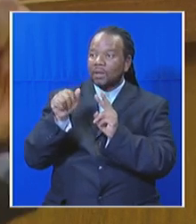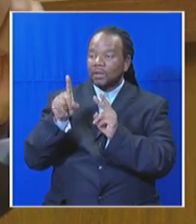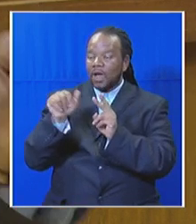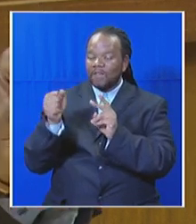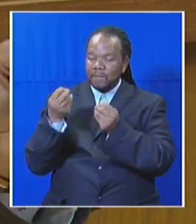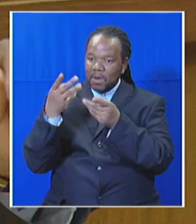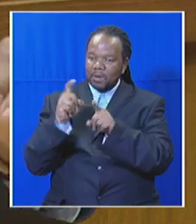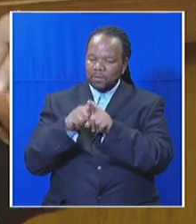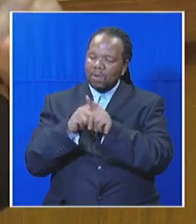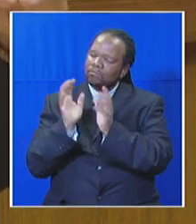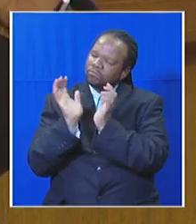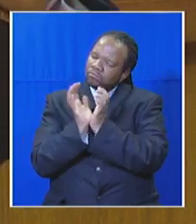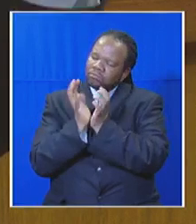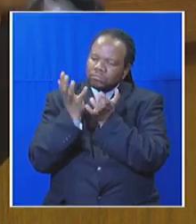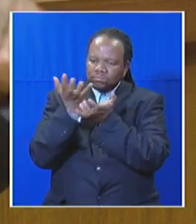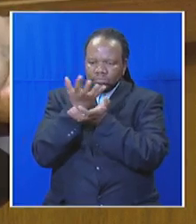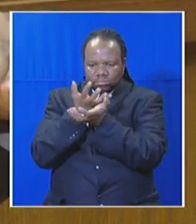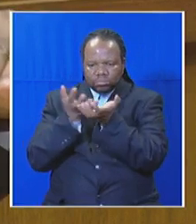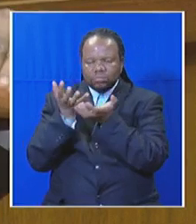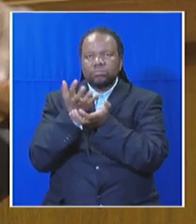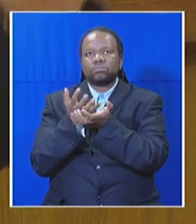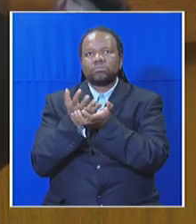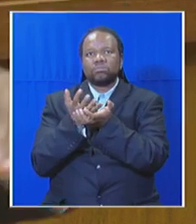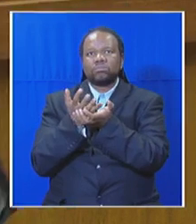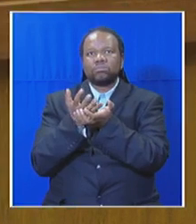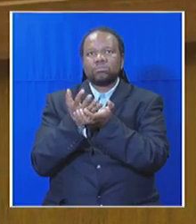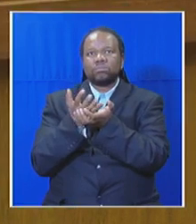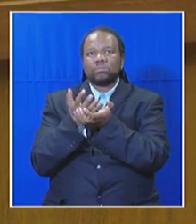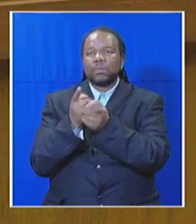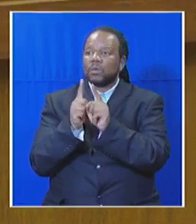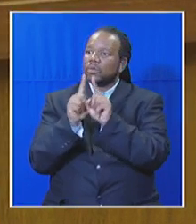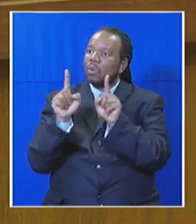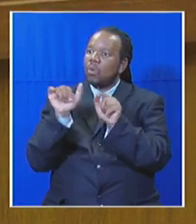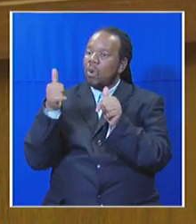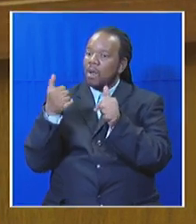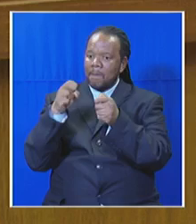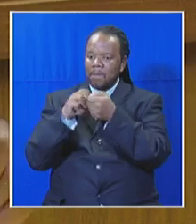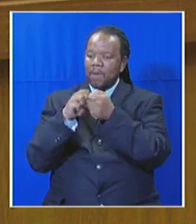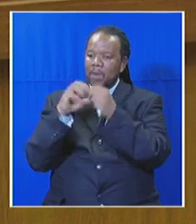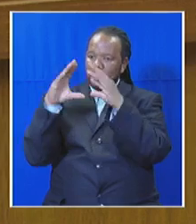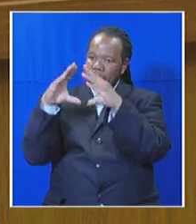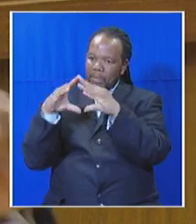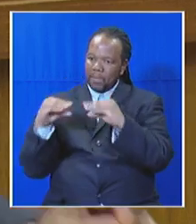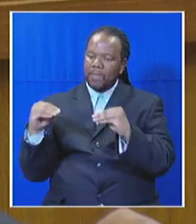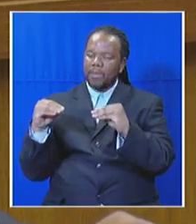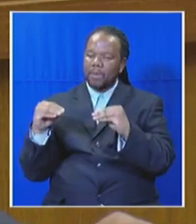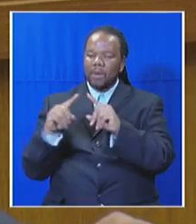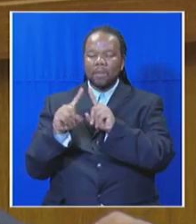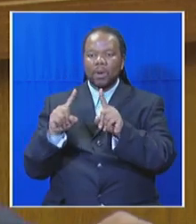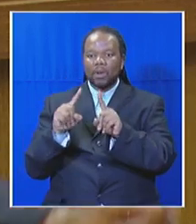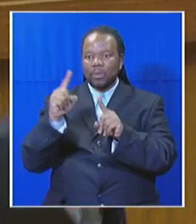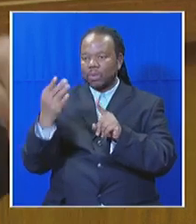because it was important that we, in a sense, diffuse that situation from an African point of